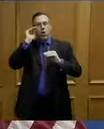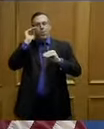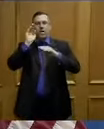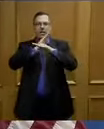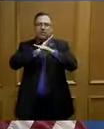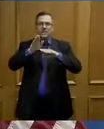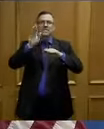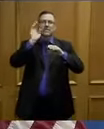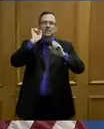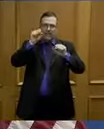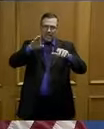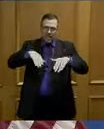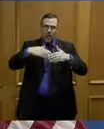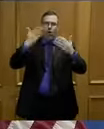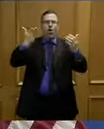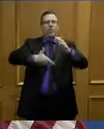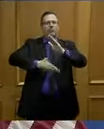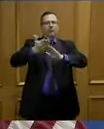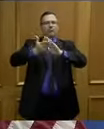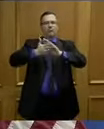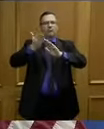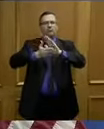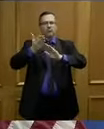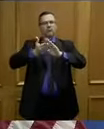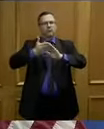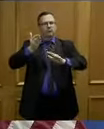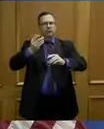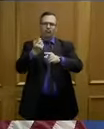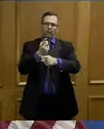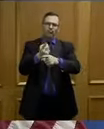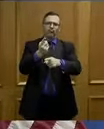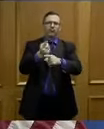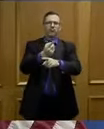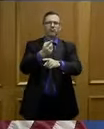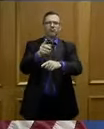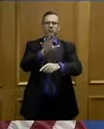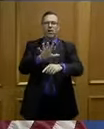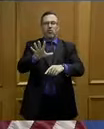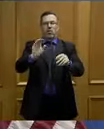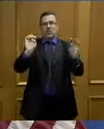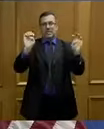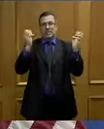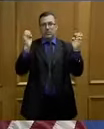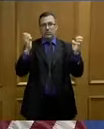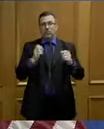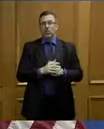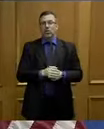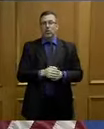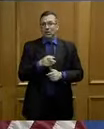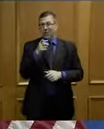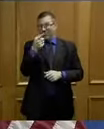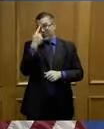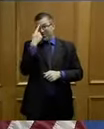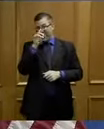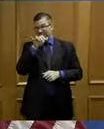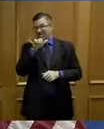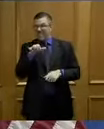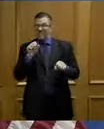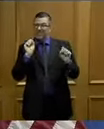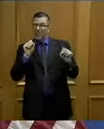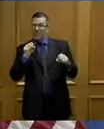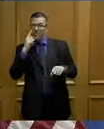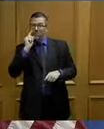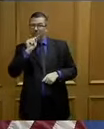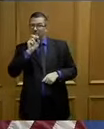almost returning to sort of normalcy by Easter. You feel that is a realistic timeline for